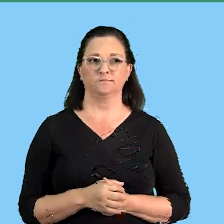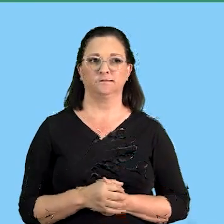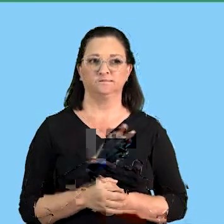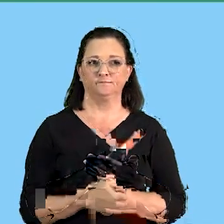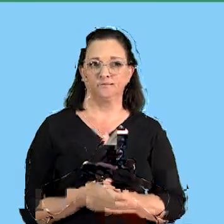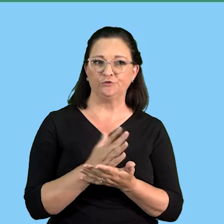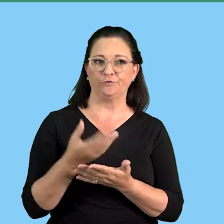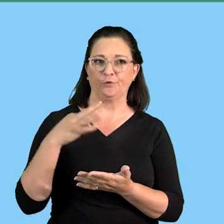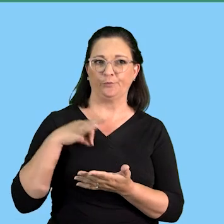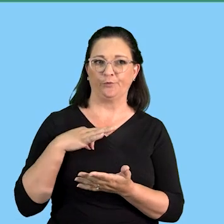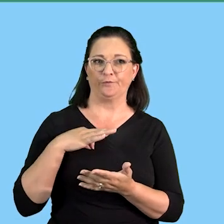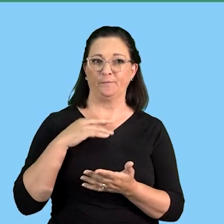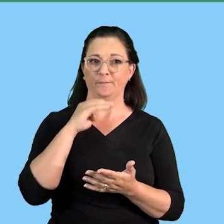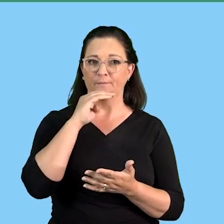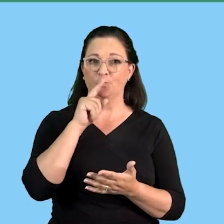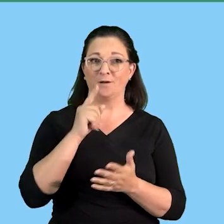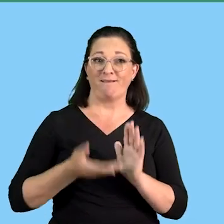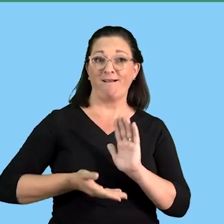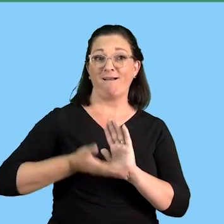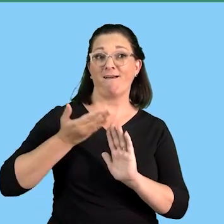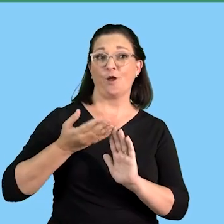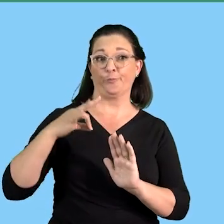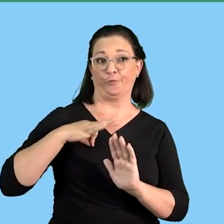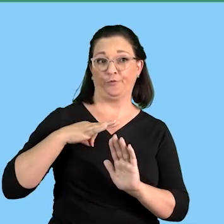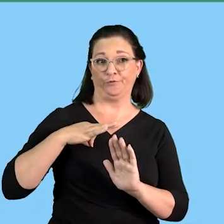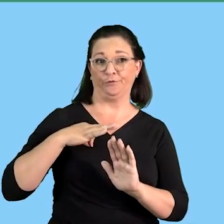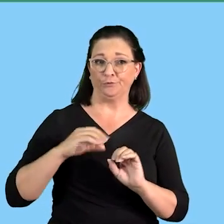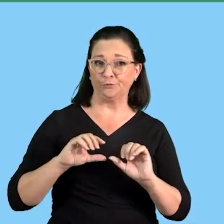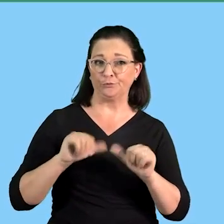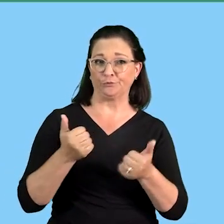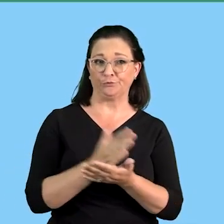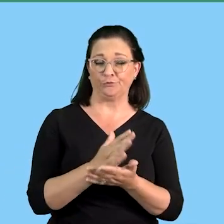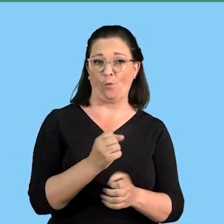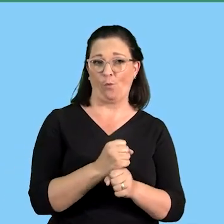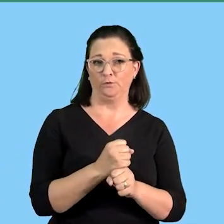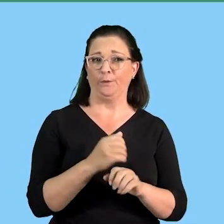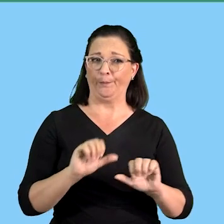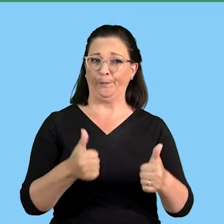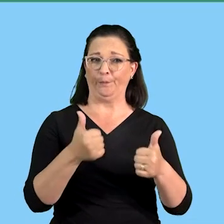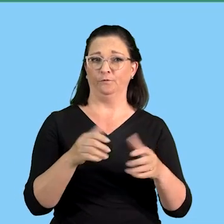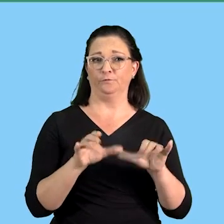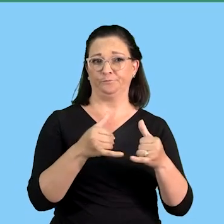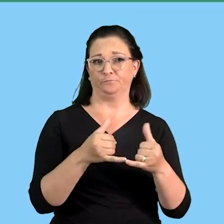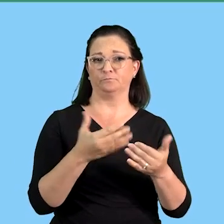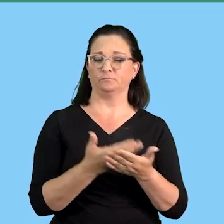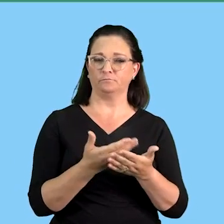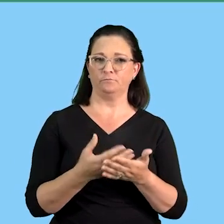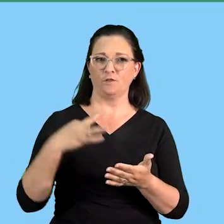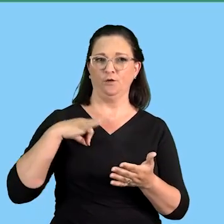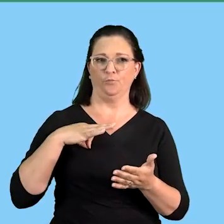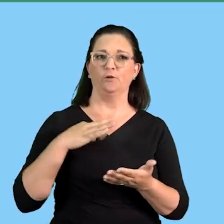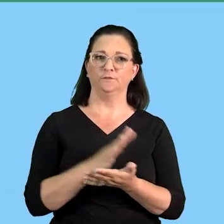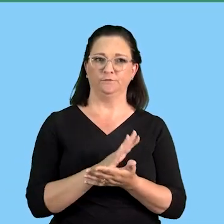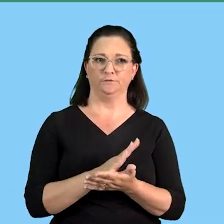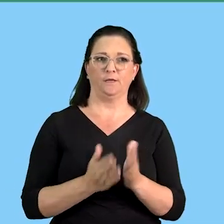company, high profits or good returns to shareholders indicate the success of the company, which increases the value of